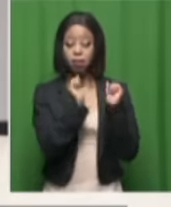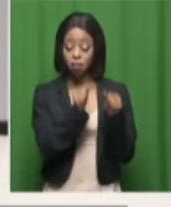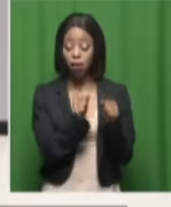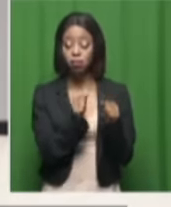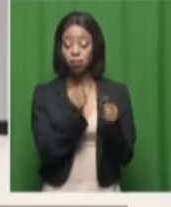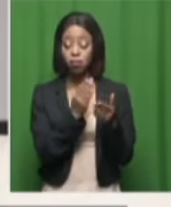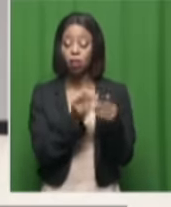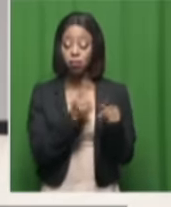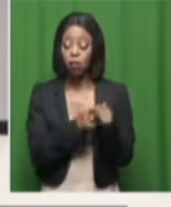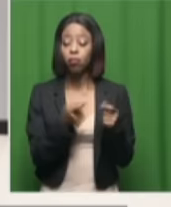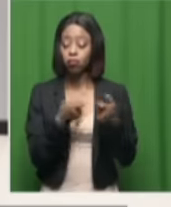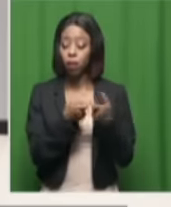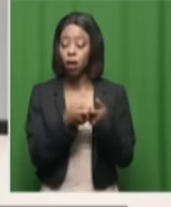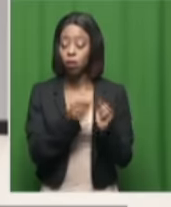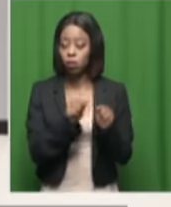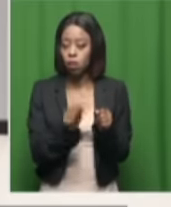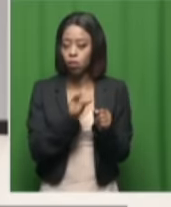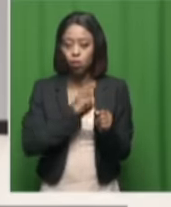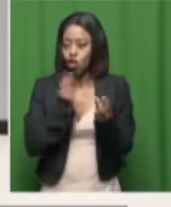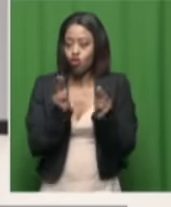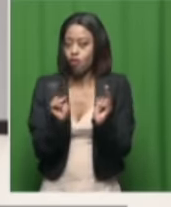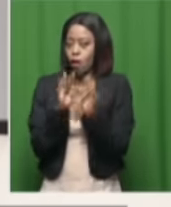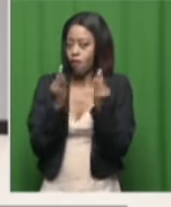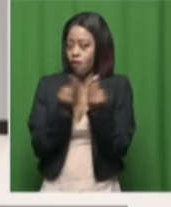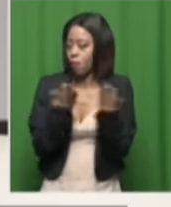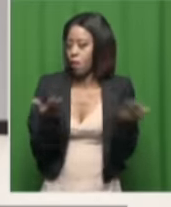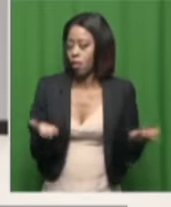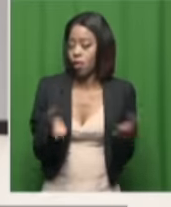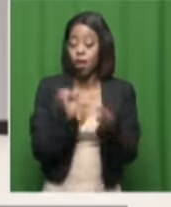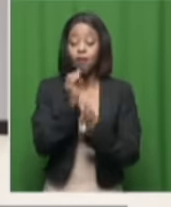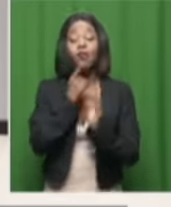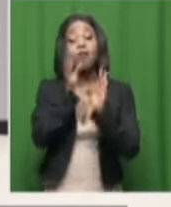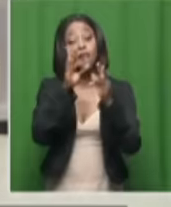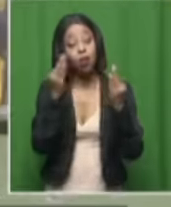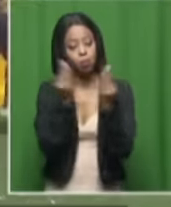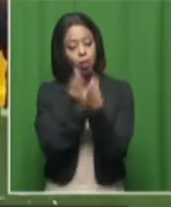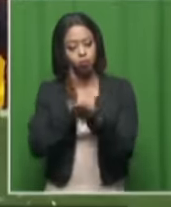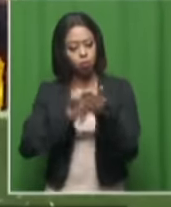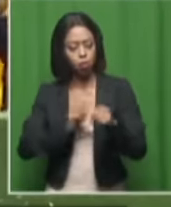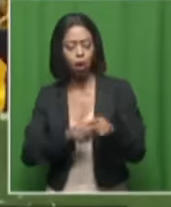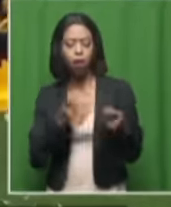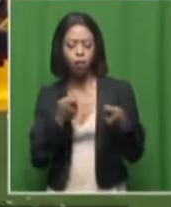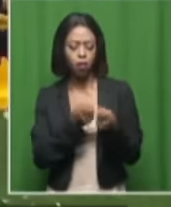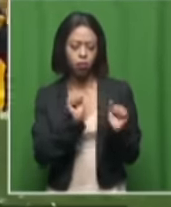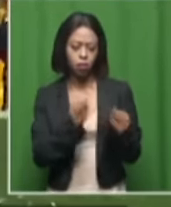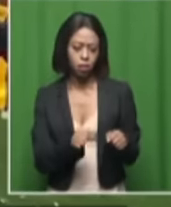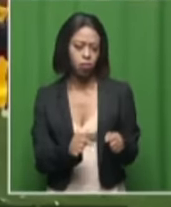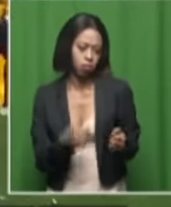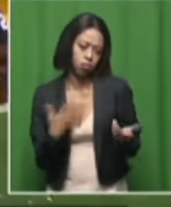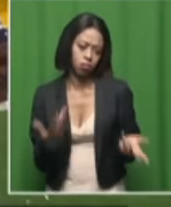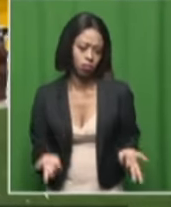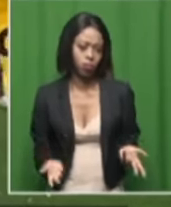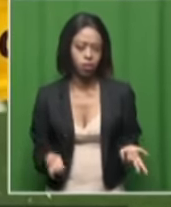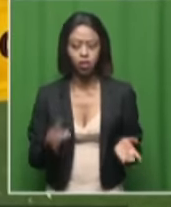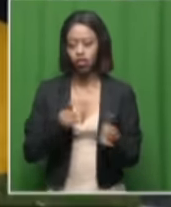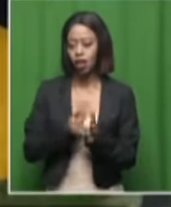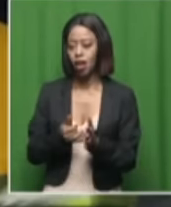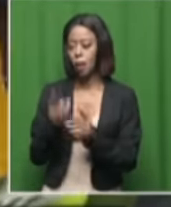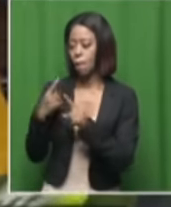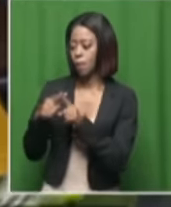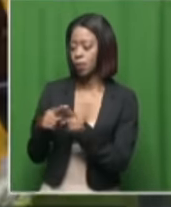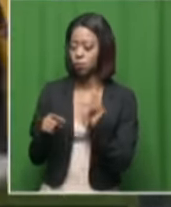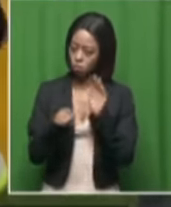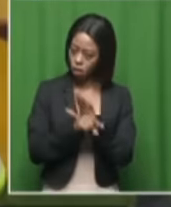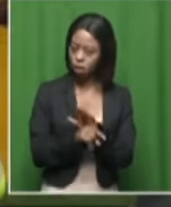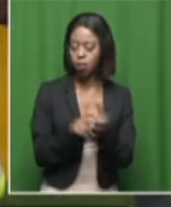difficult moments, like every family as well. When we use the term family, we have to use it with all the exceptions, mm-hmm. not only with the positive